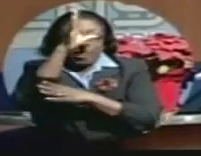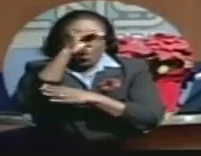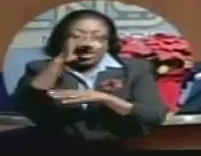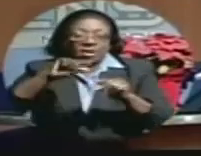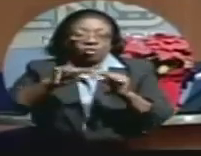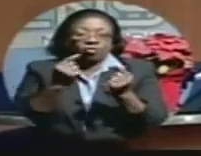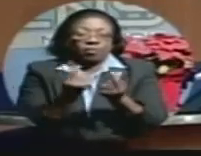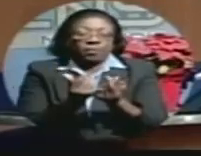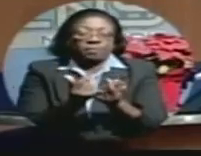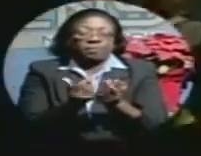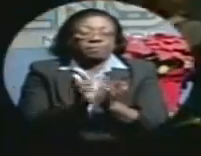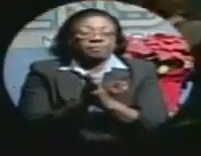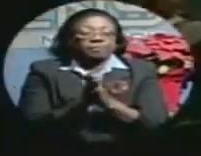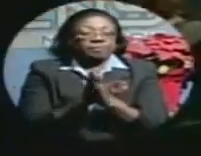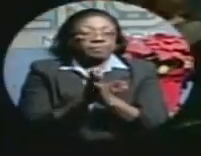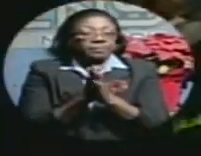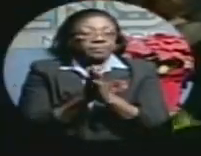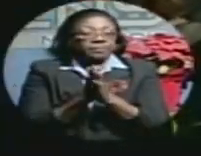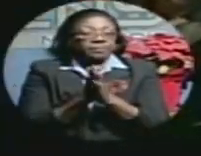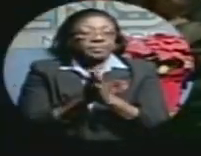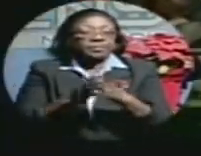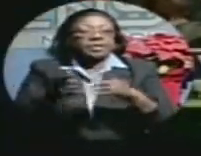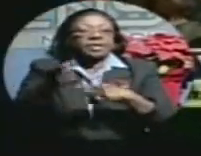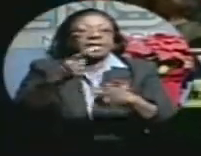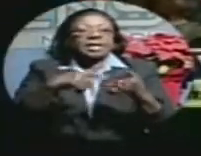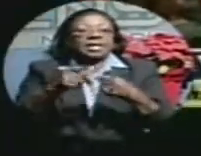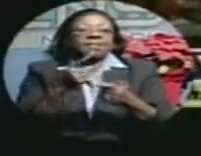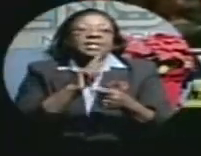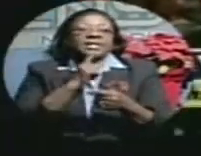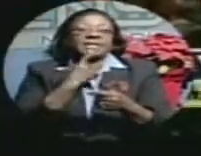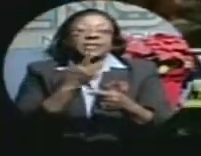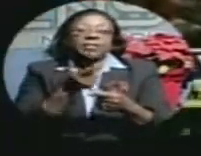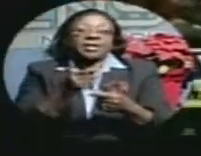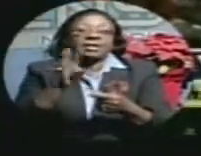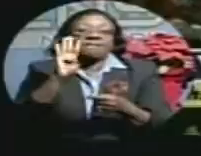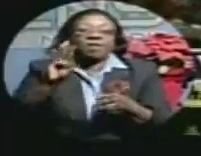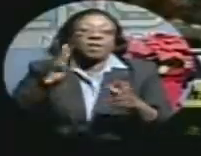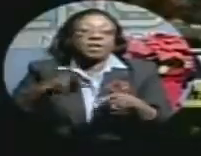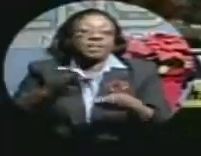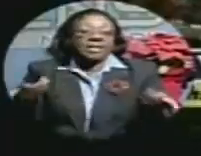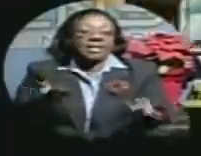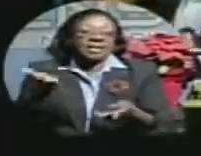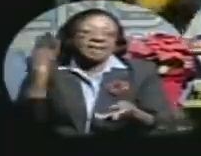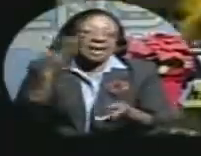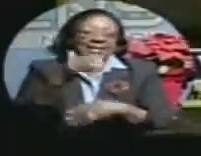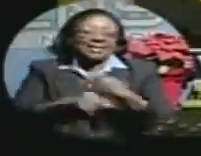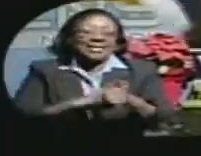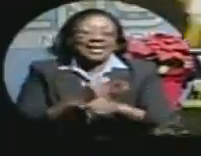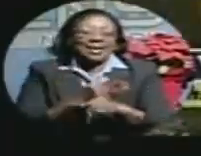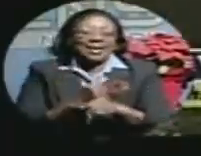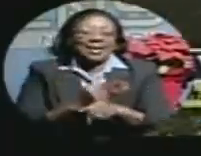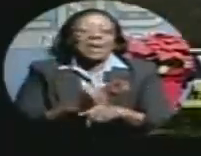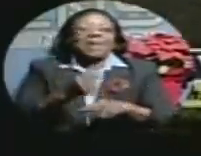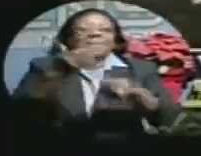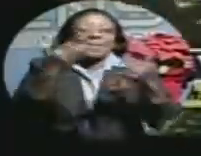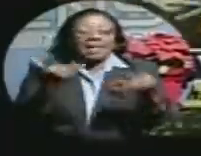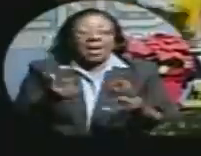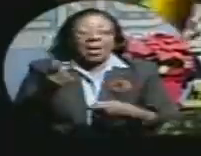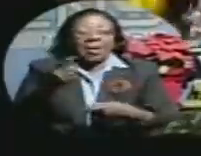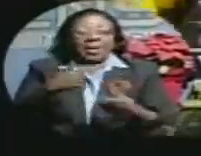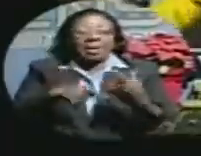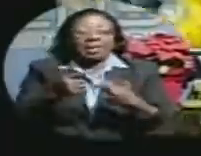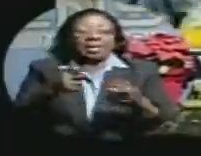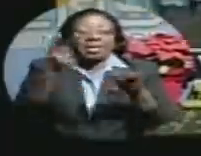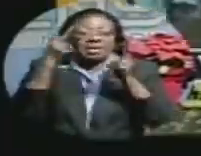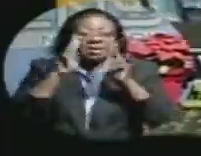Don Davis. They came in a disappointing fourth place in the Boxing Day Junkanoo Parade last year, but come Boxing Day morning, the